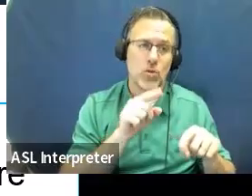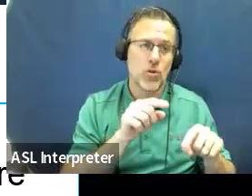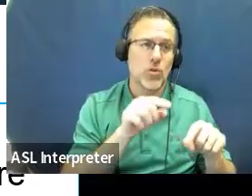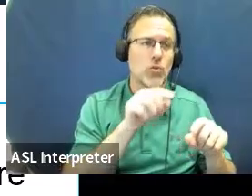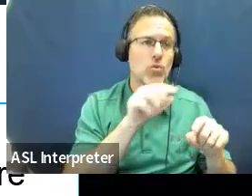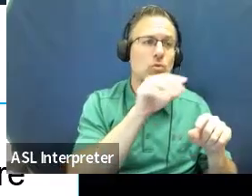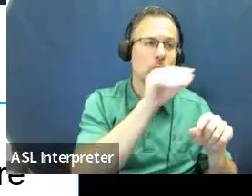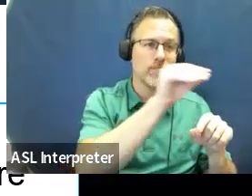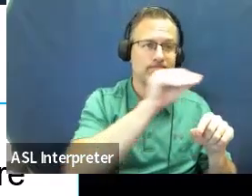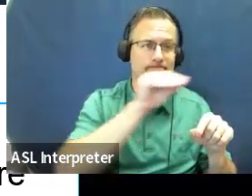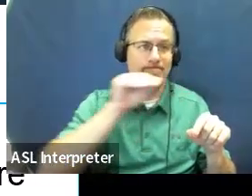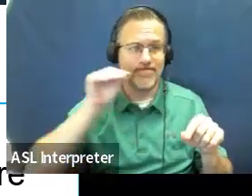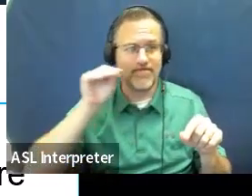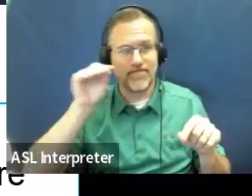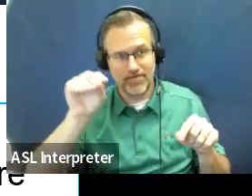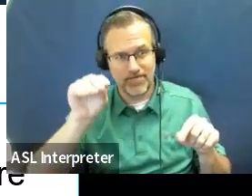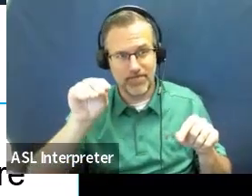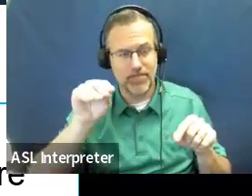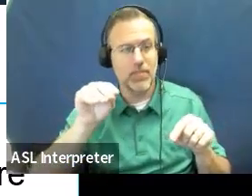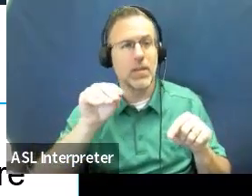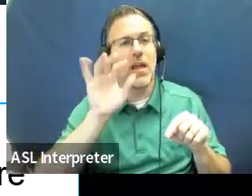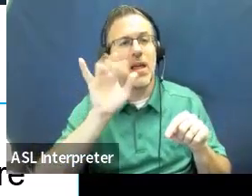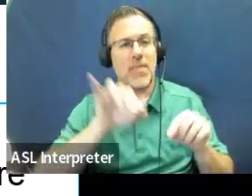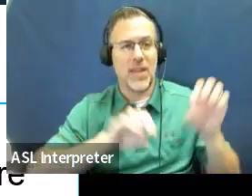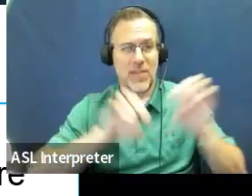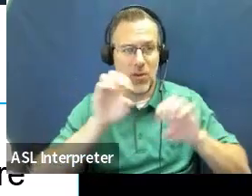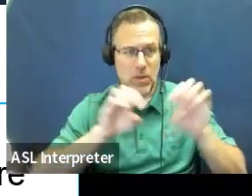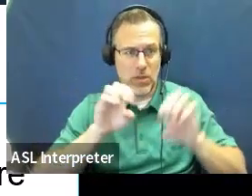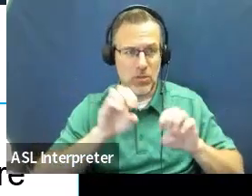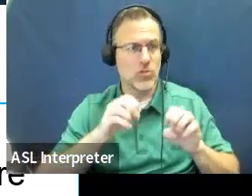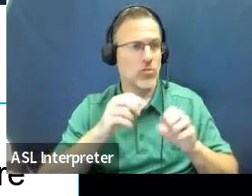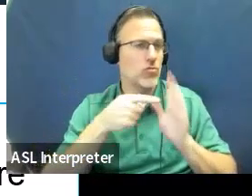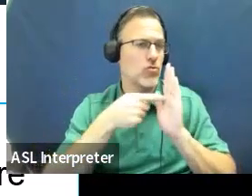that documentation stays within that section 4A.